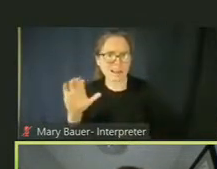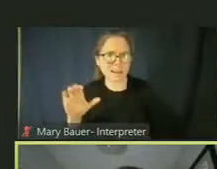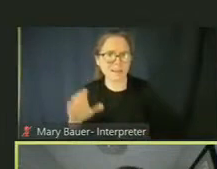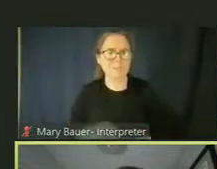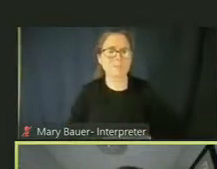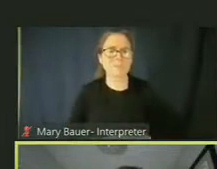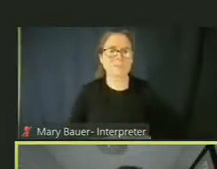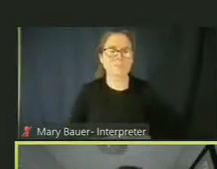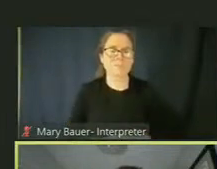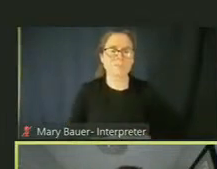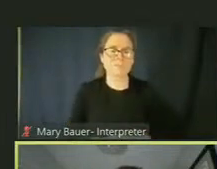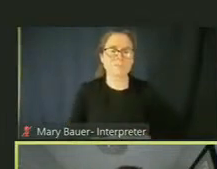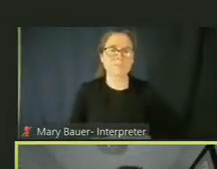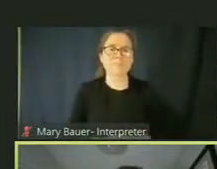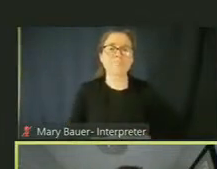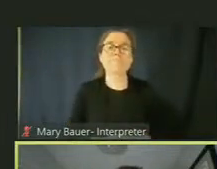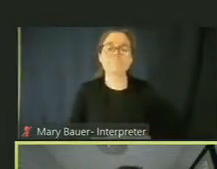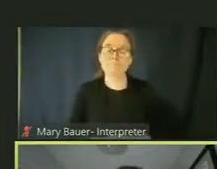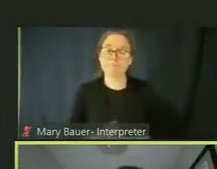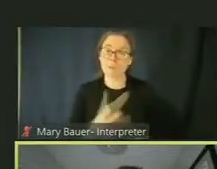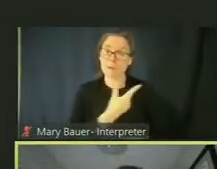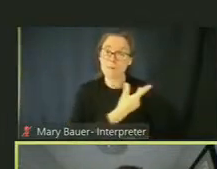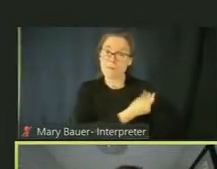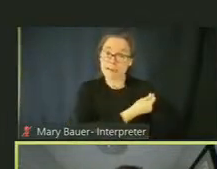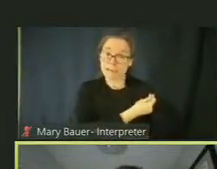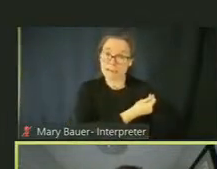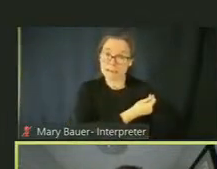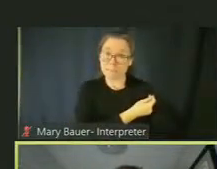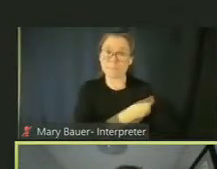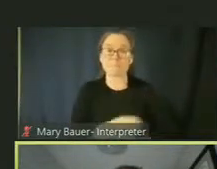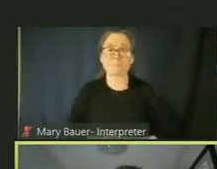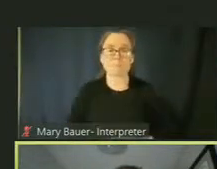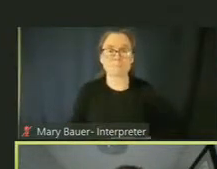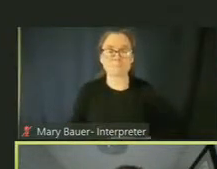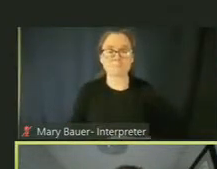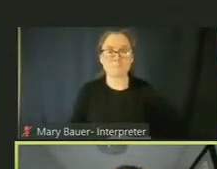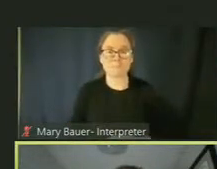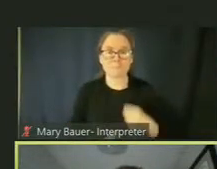So let's move on to the vaccine itself. The next slide.